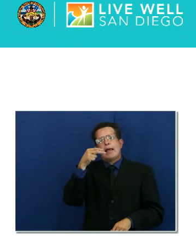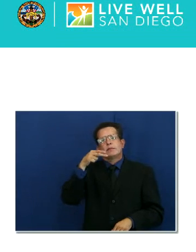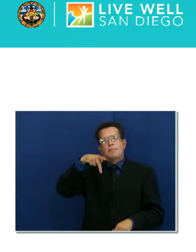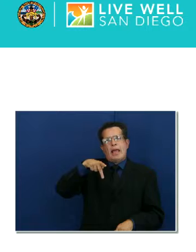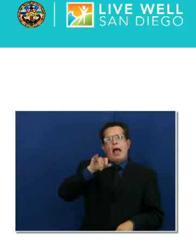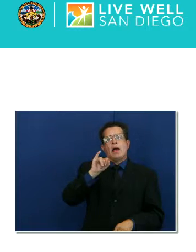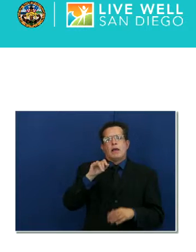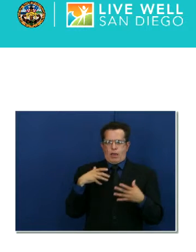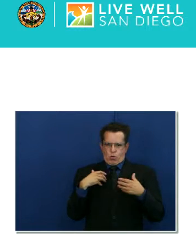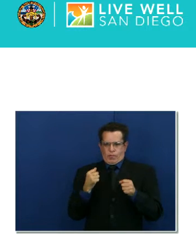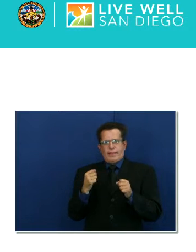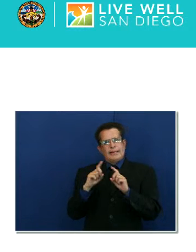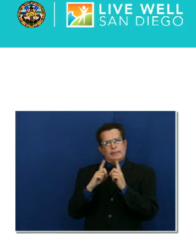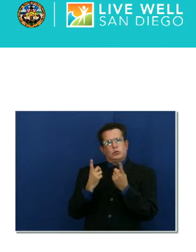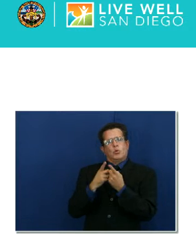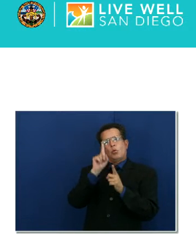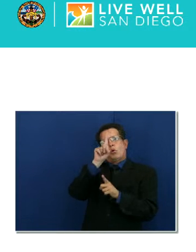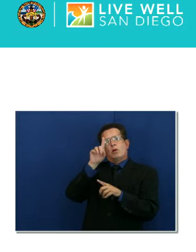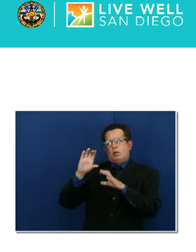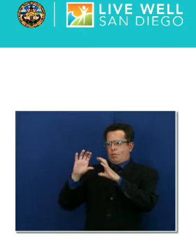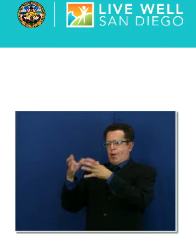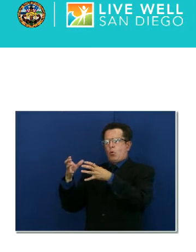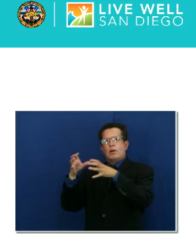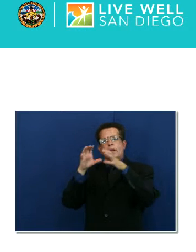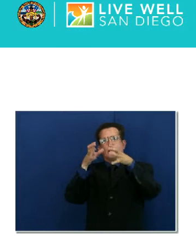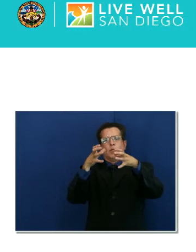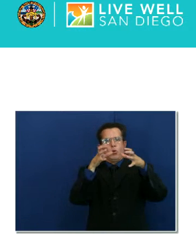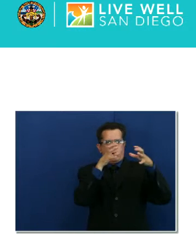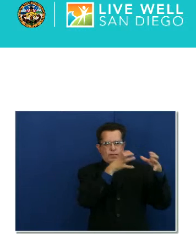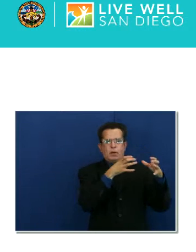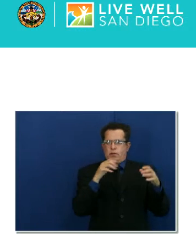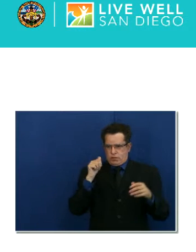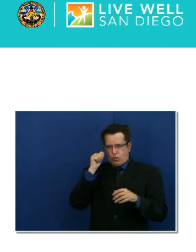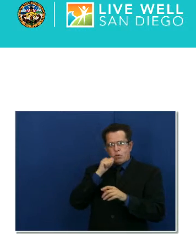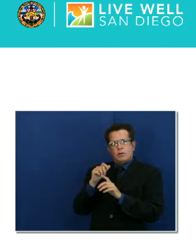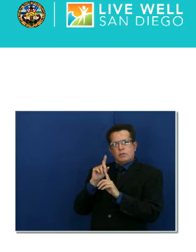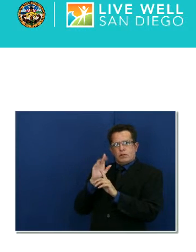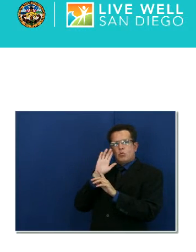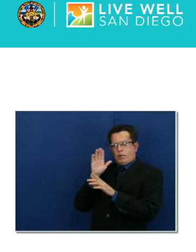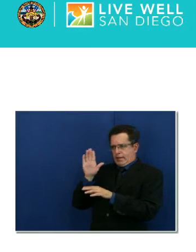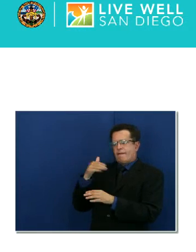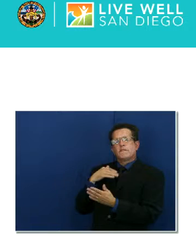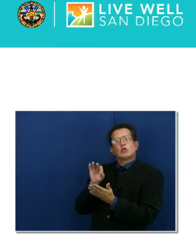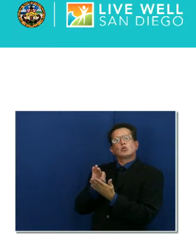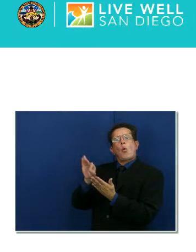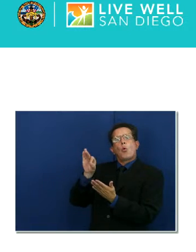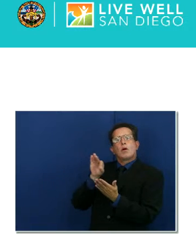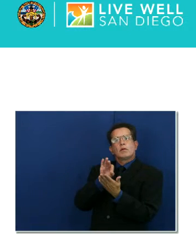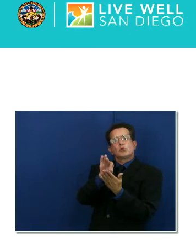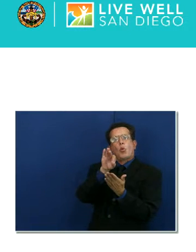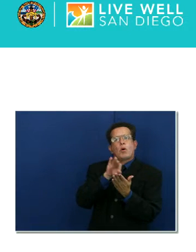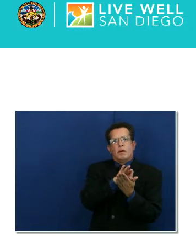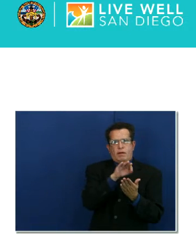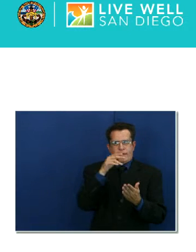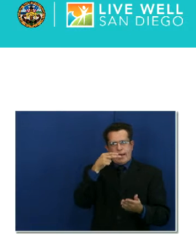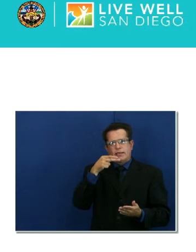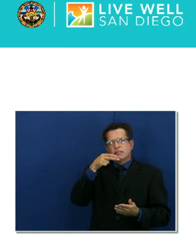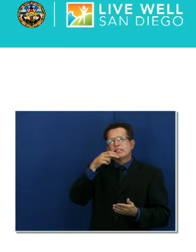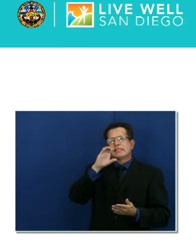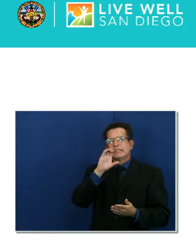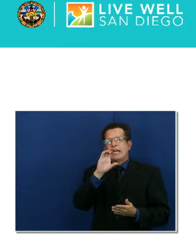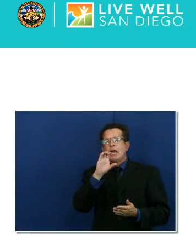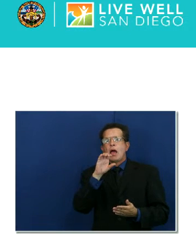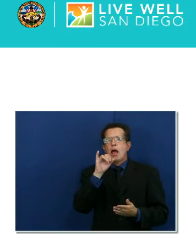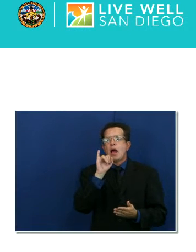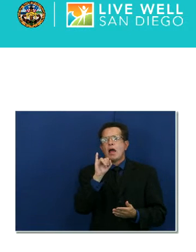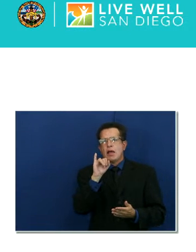each community area receives an HPI score. HPI is a tool that looks